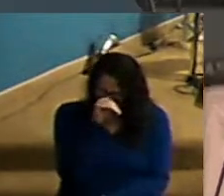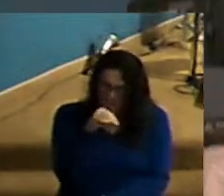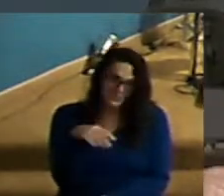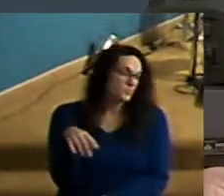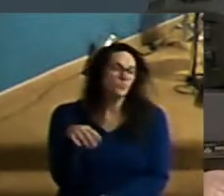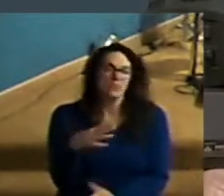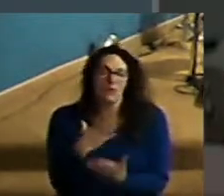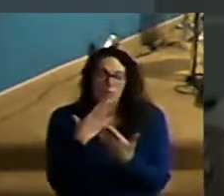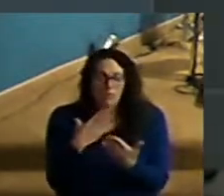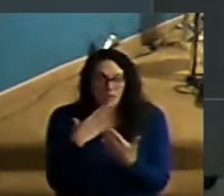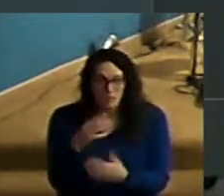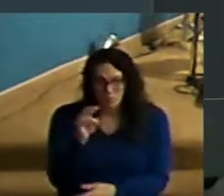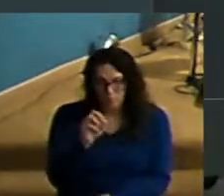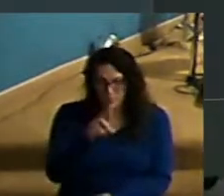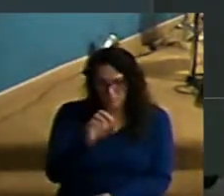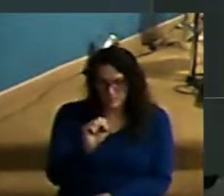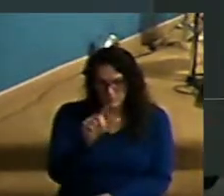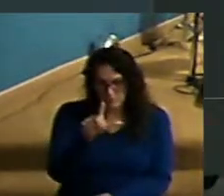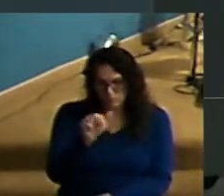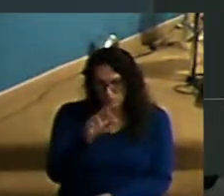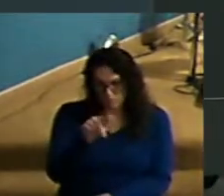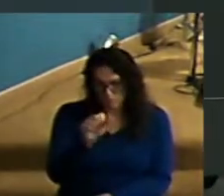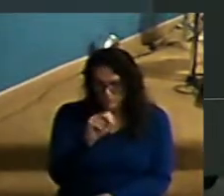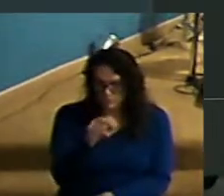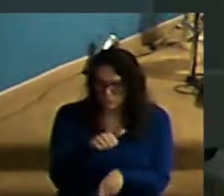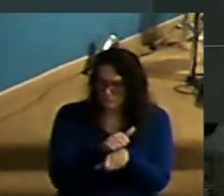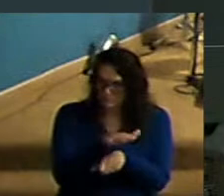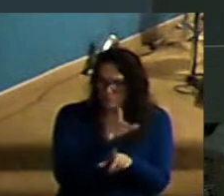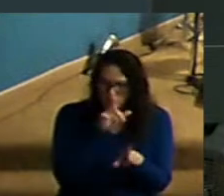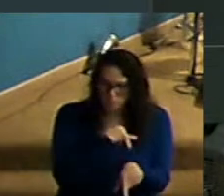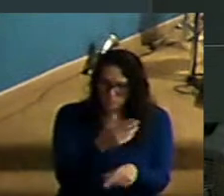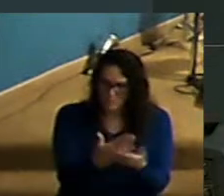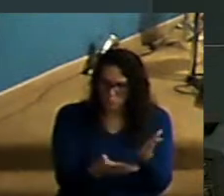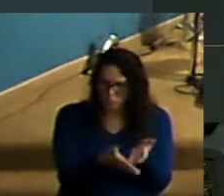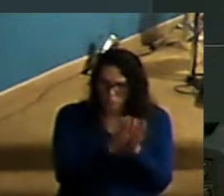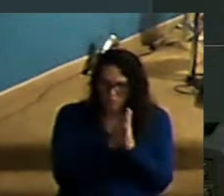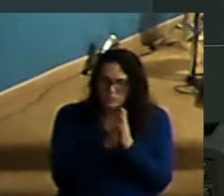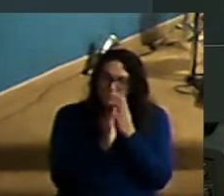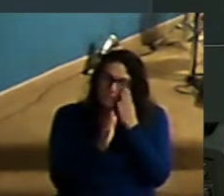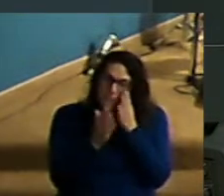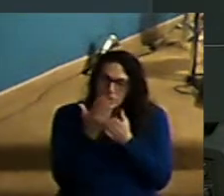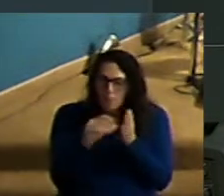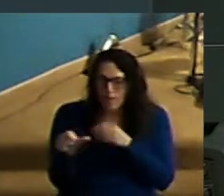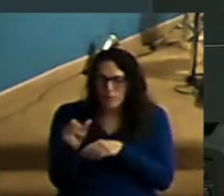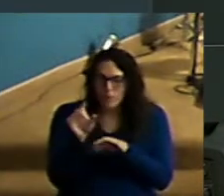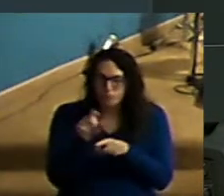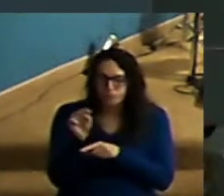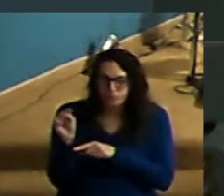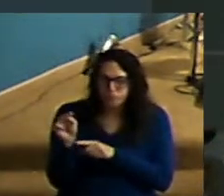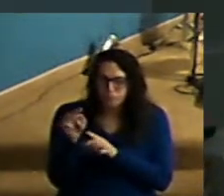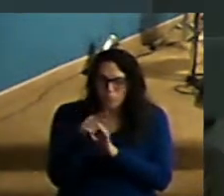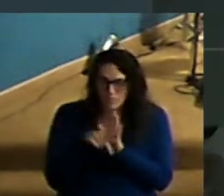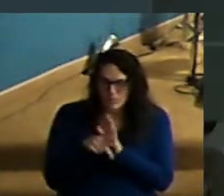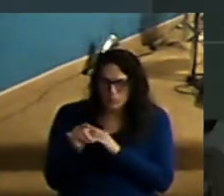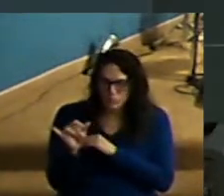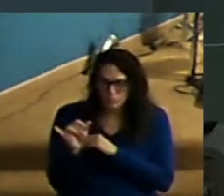Thank you for Mrs. Larson to submit some of those requests as well, and some of our other principals.